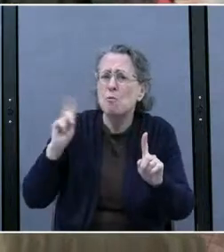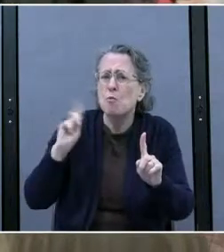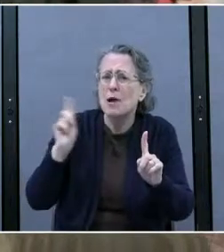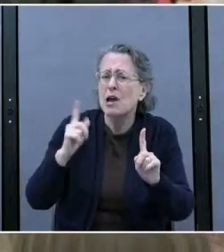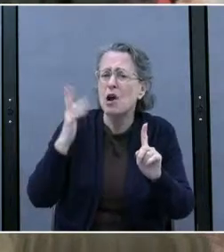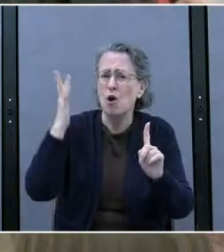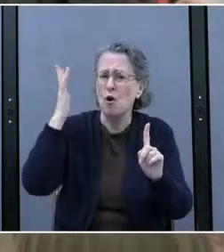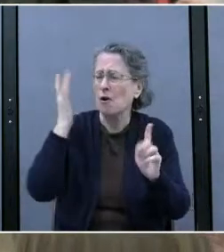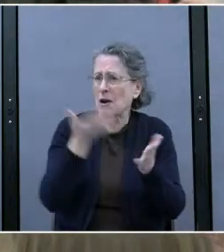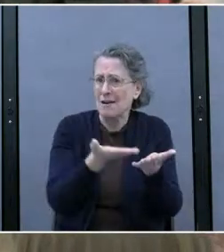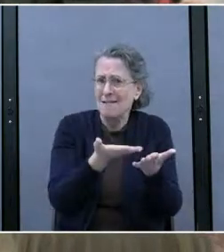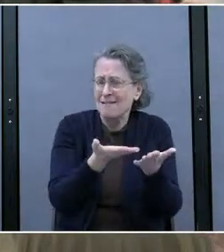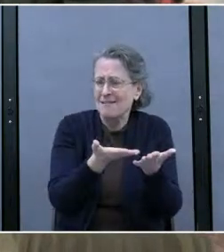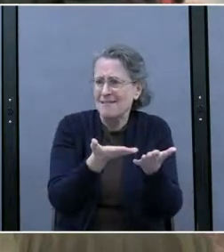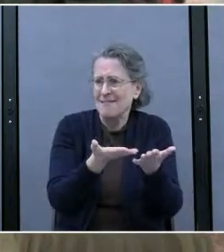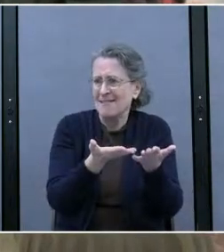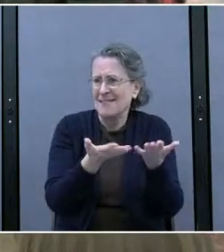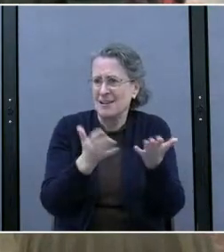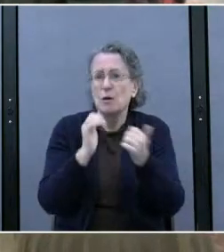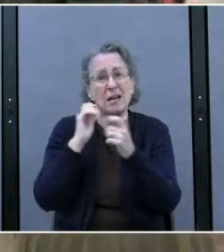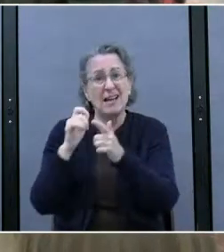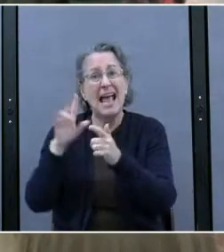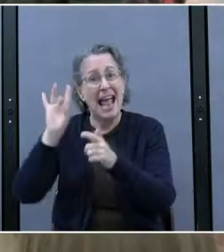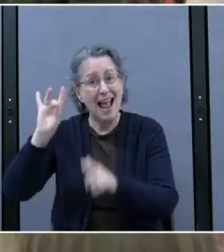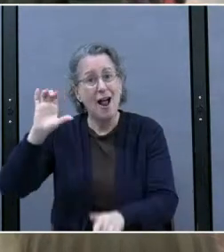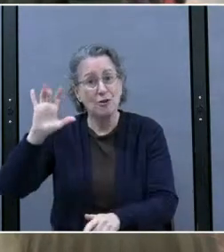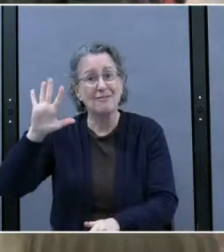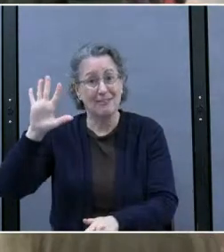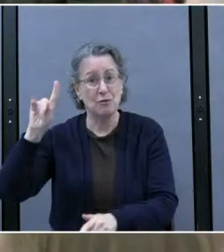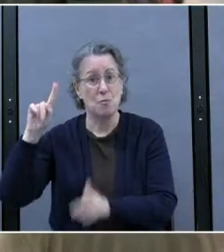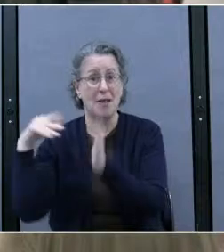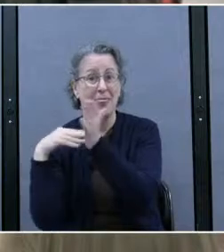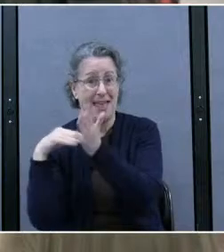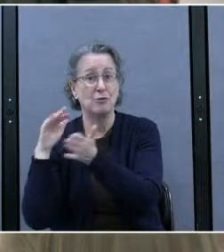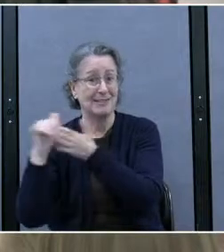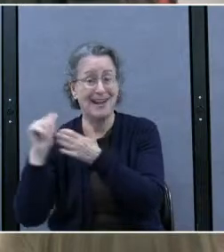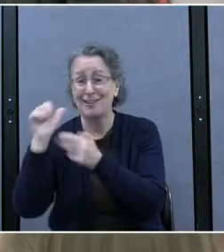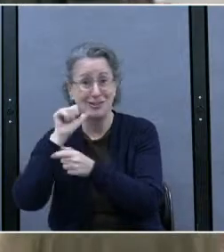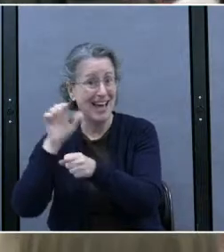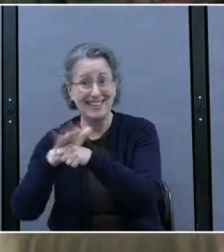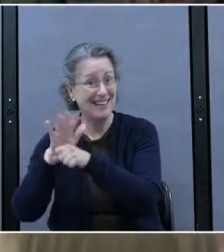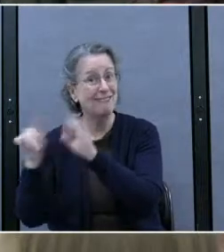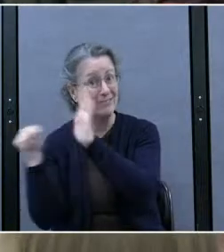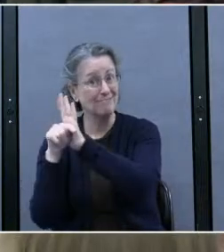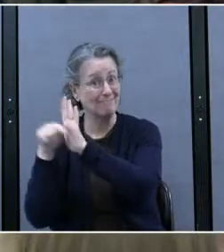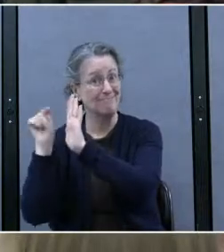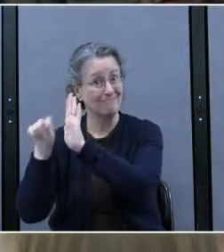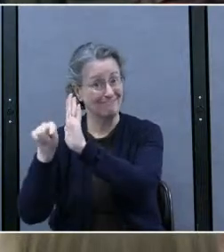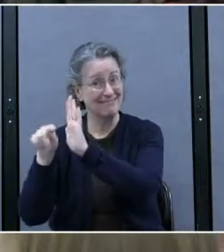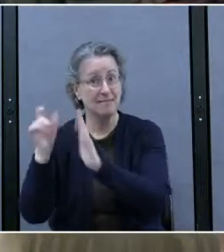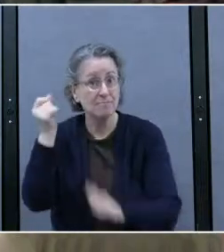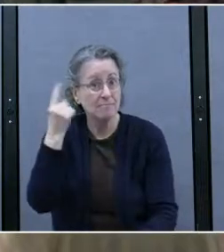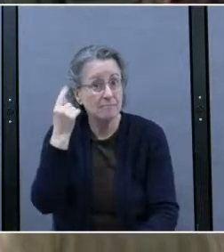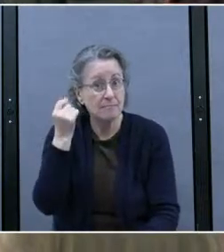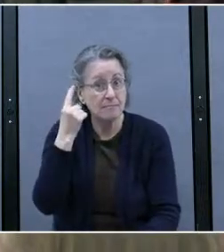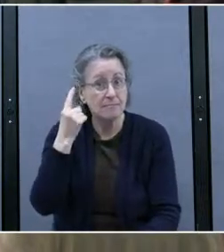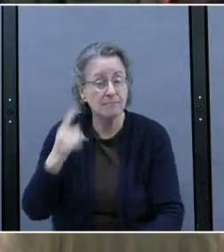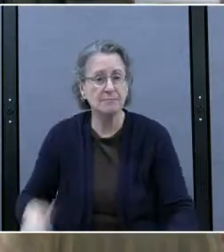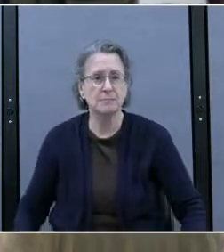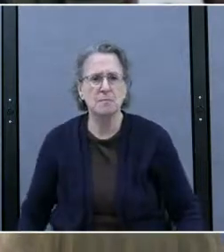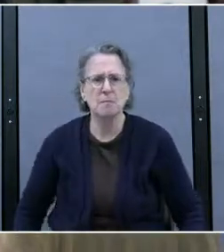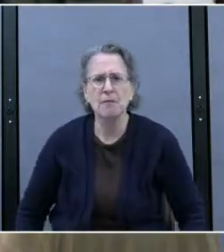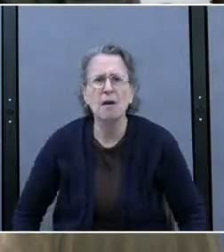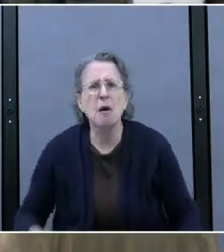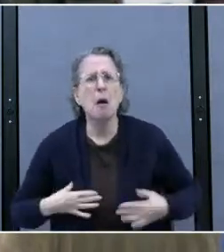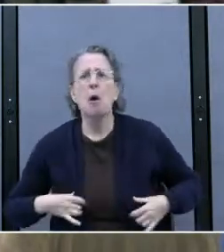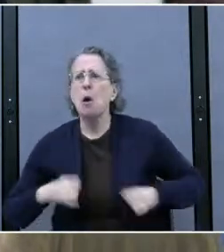that $851,000 deficit in the budget? Do you see what I'm saying? Everybody's going, don't